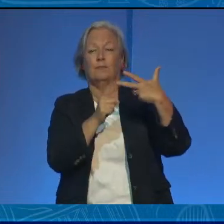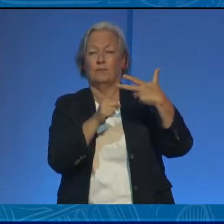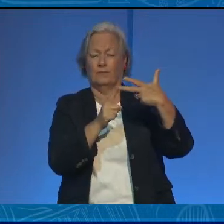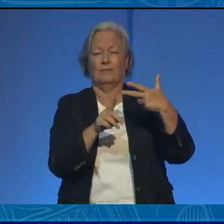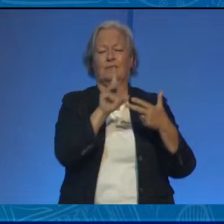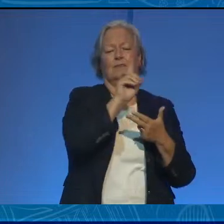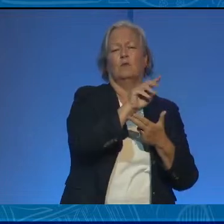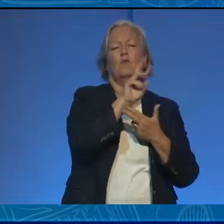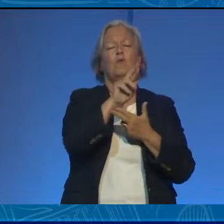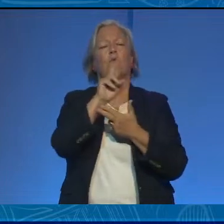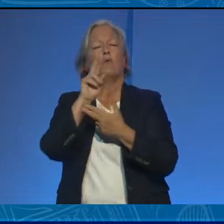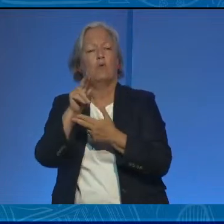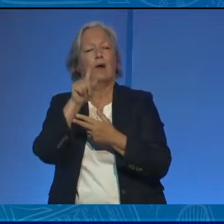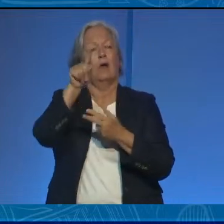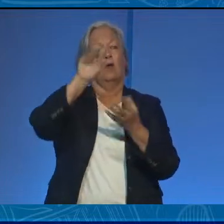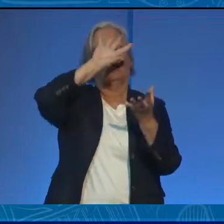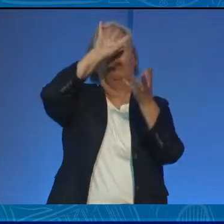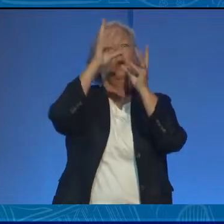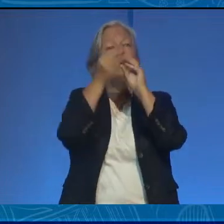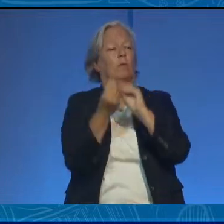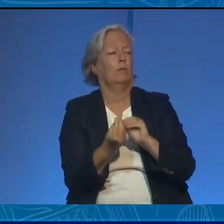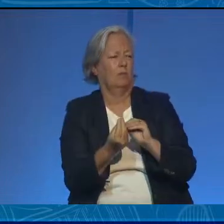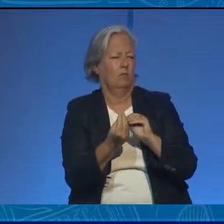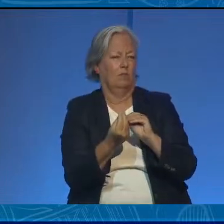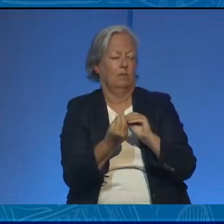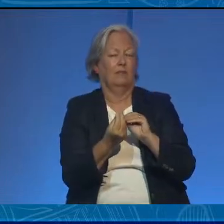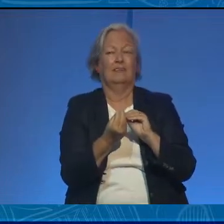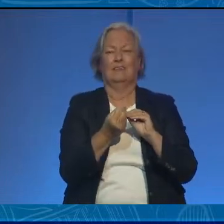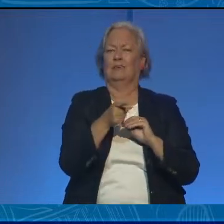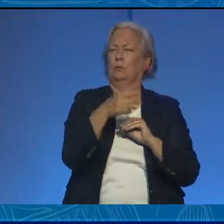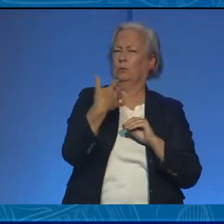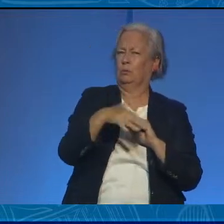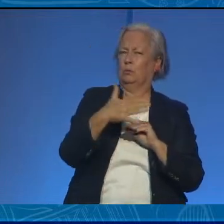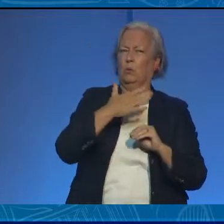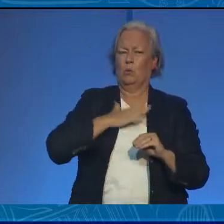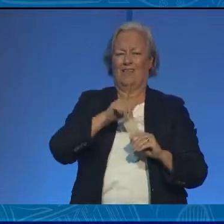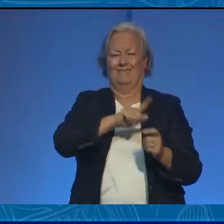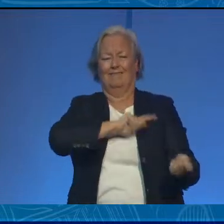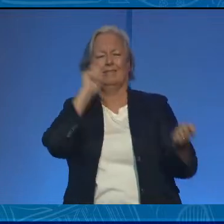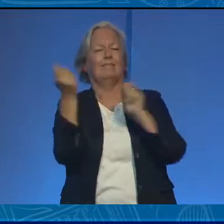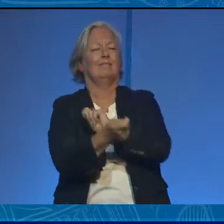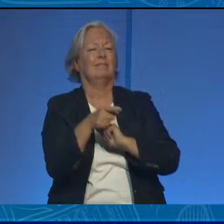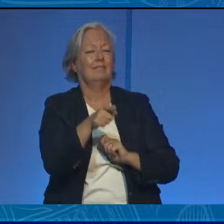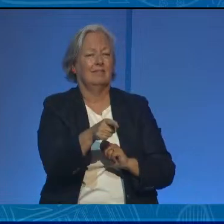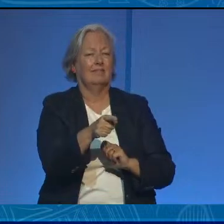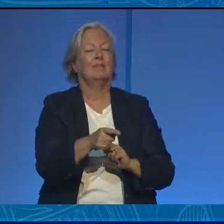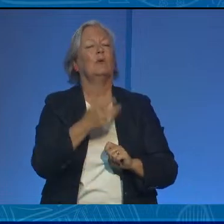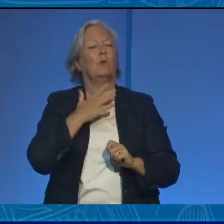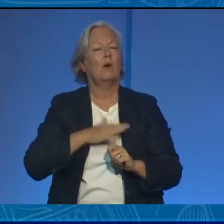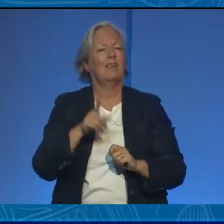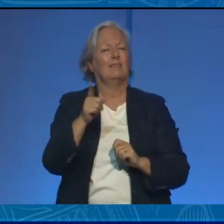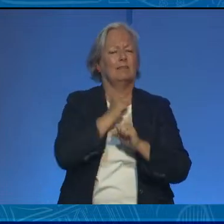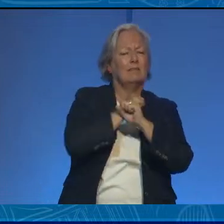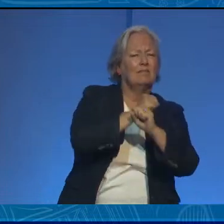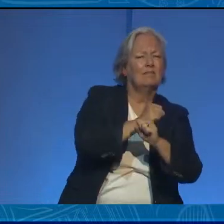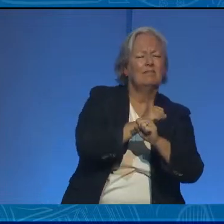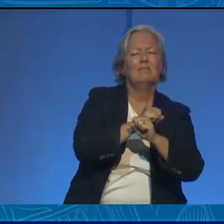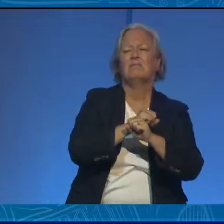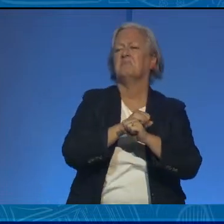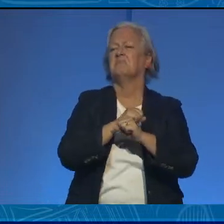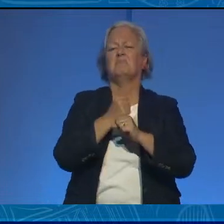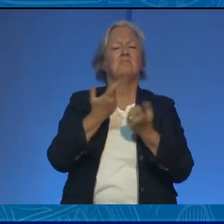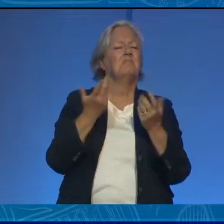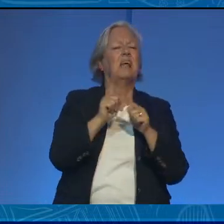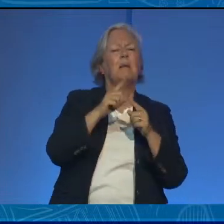and climate change adaptation underscore the need to strengthen and protect ecological systems